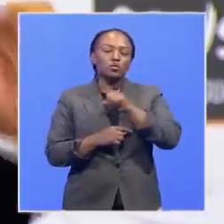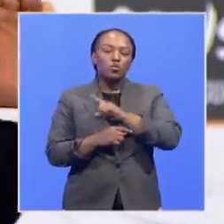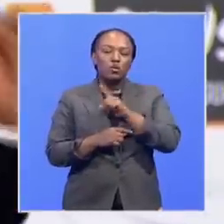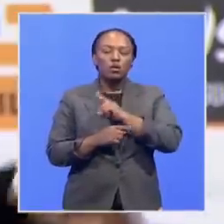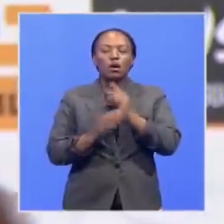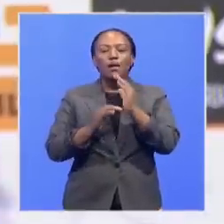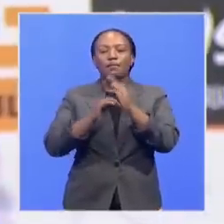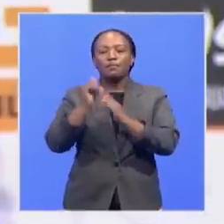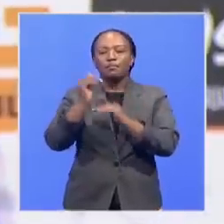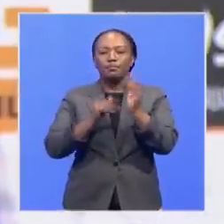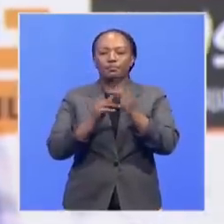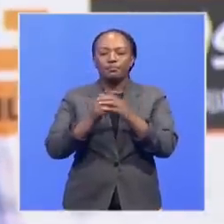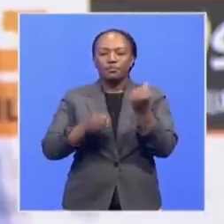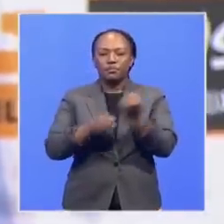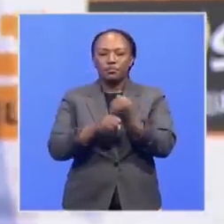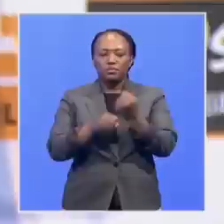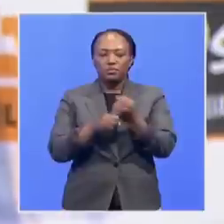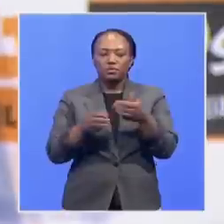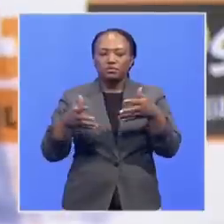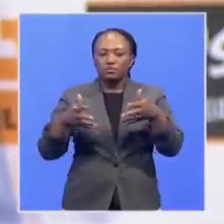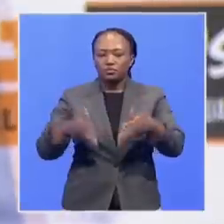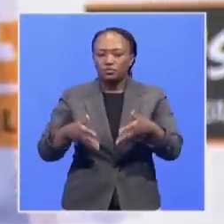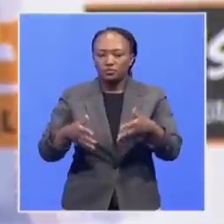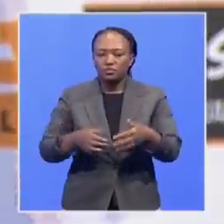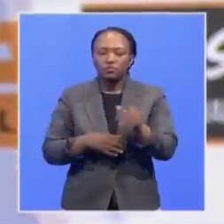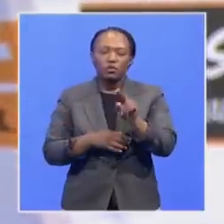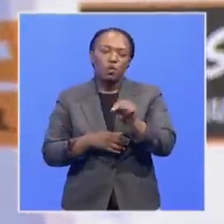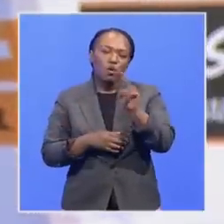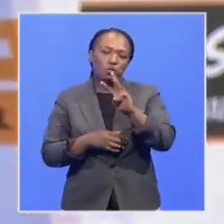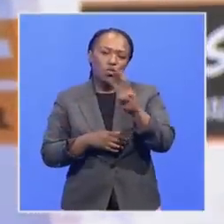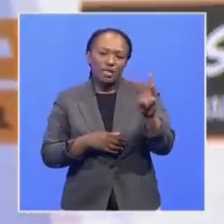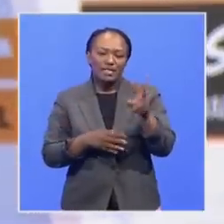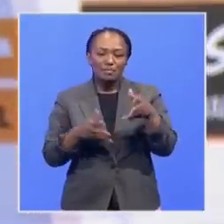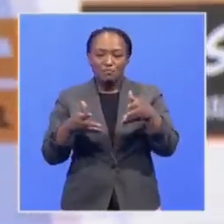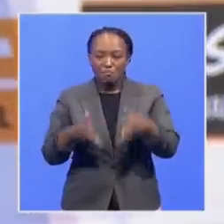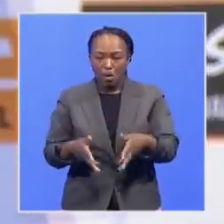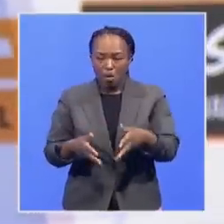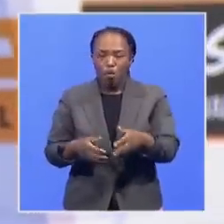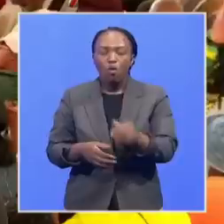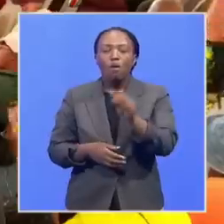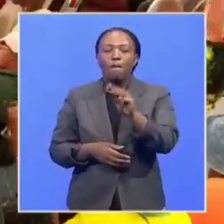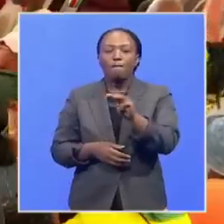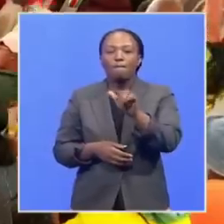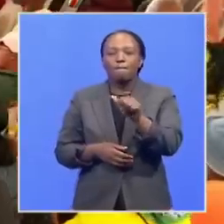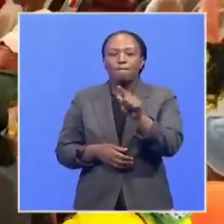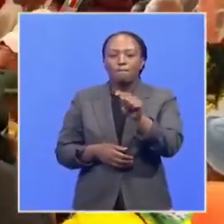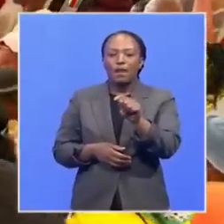mesebetsi gona mo Northwest le gona mo matlosane.